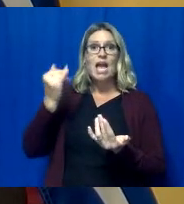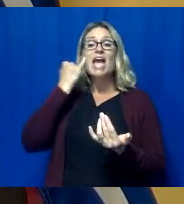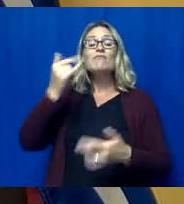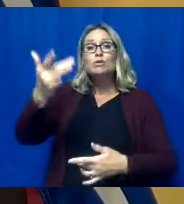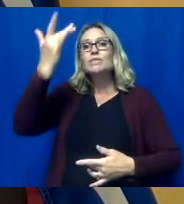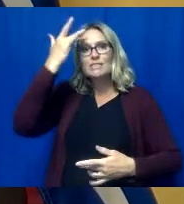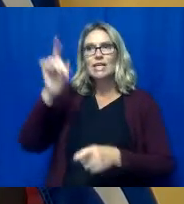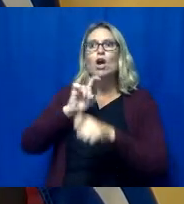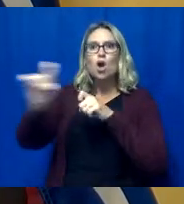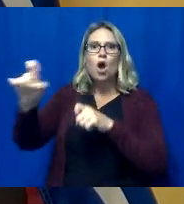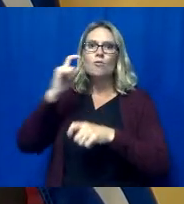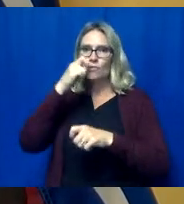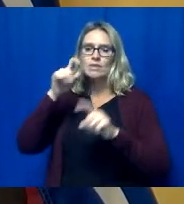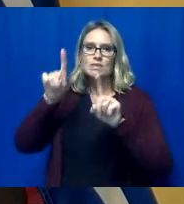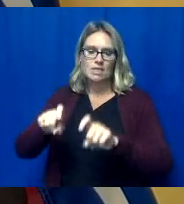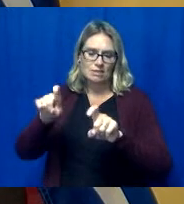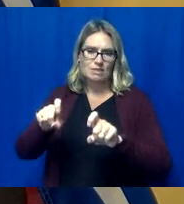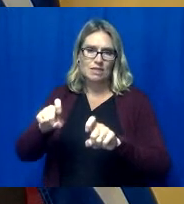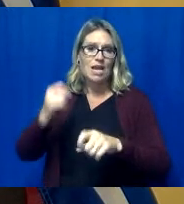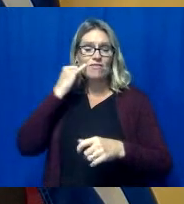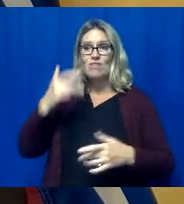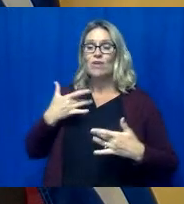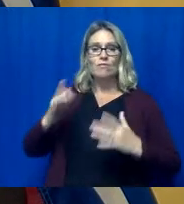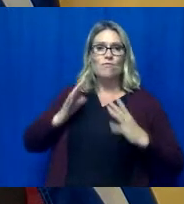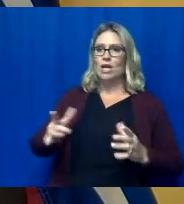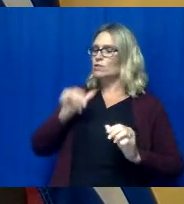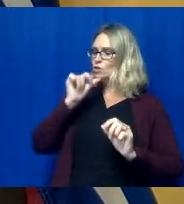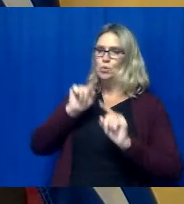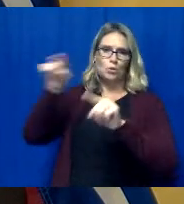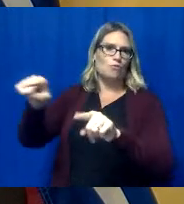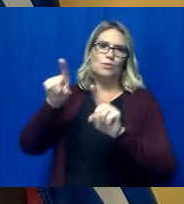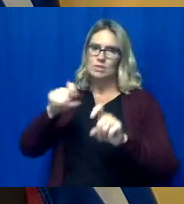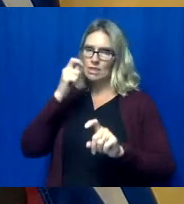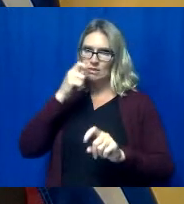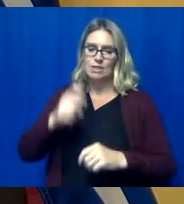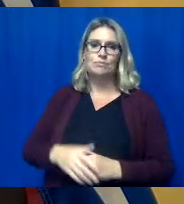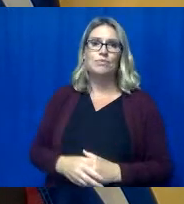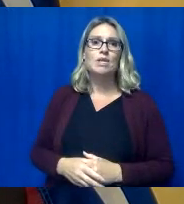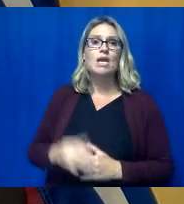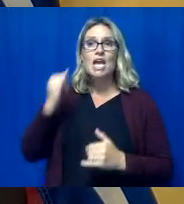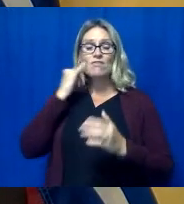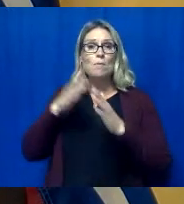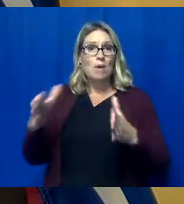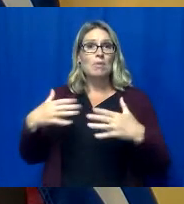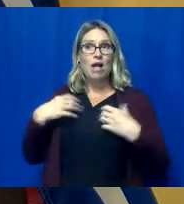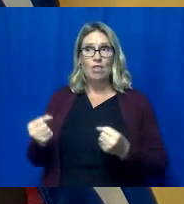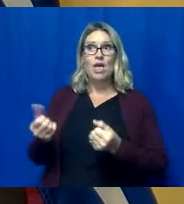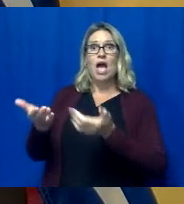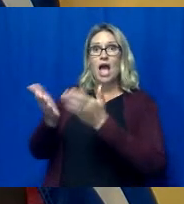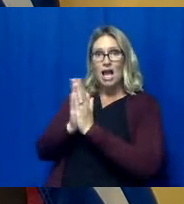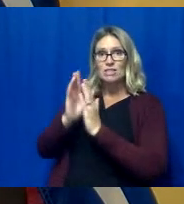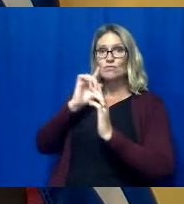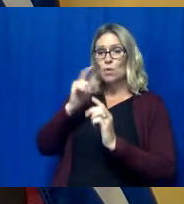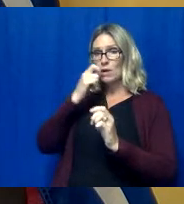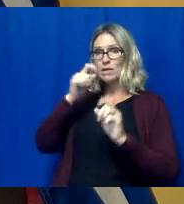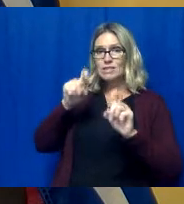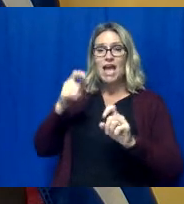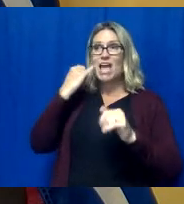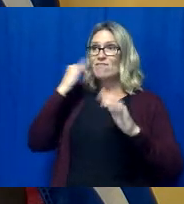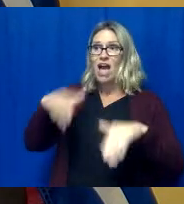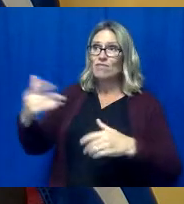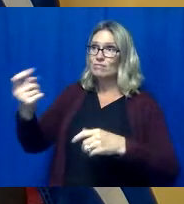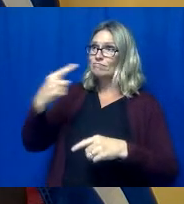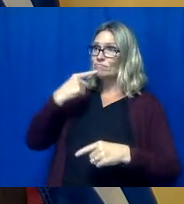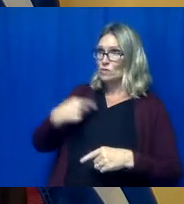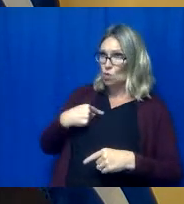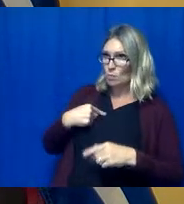call. But if public health hasn't asked you to be tested, then you don't have to be tested, right? If